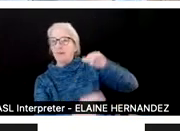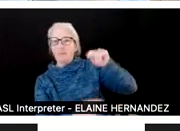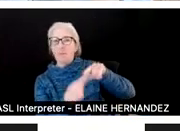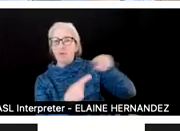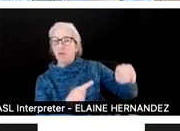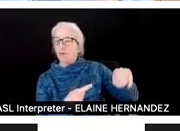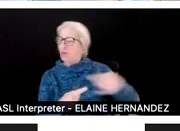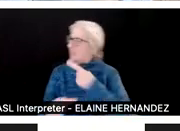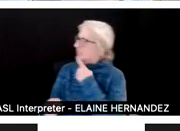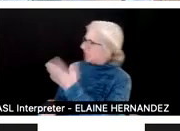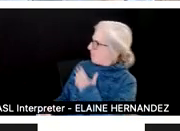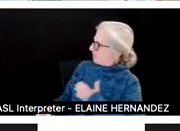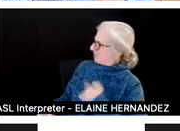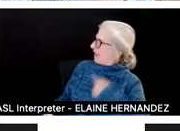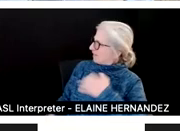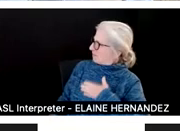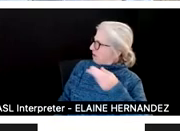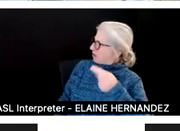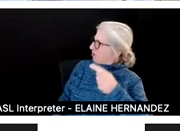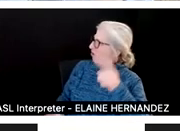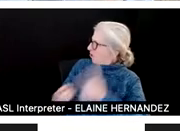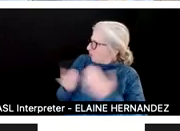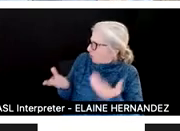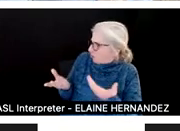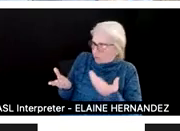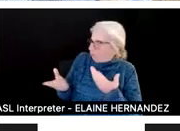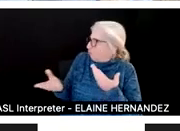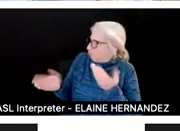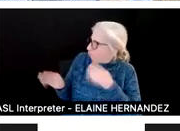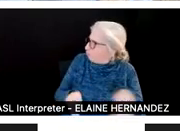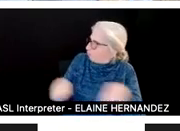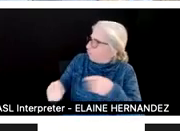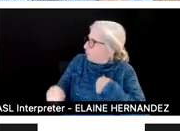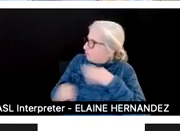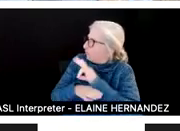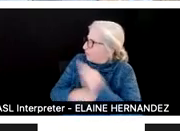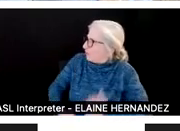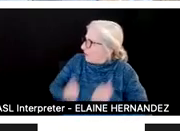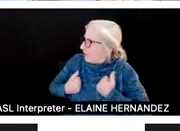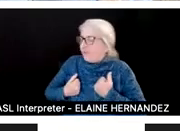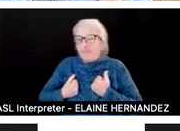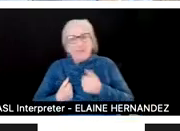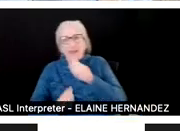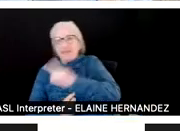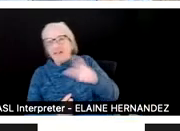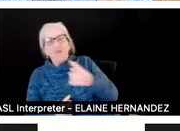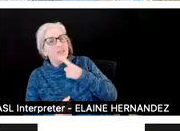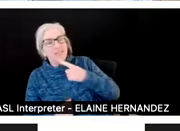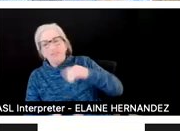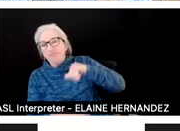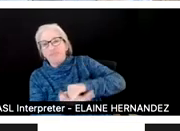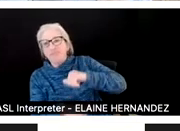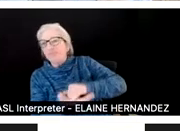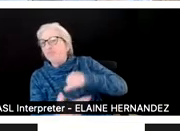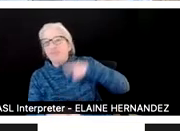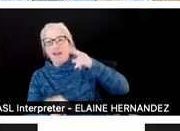she needs her seeing eye dog to get around. However, Lenny insists he refuses to modify his policy or grant her